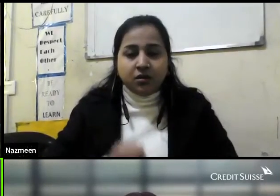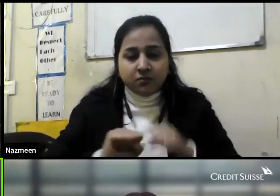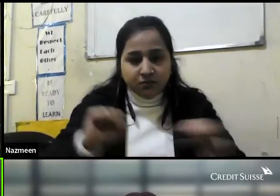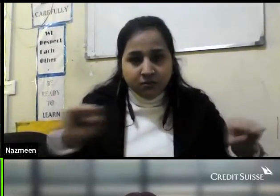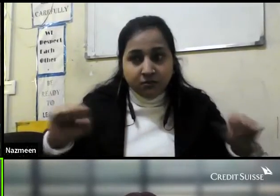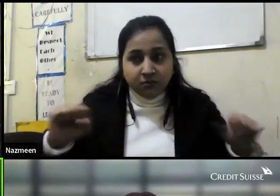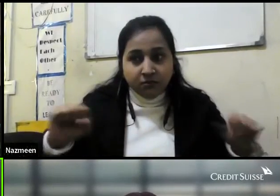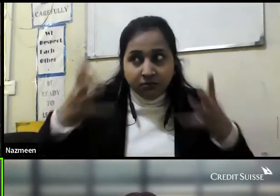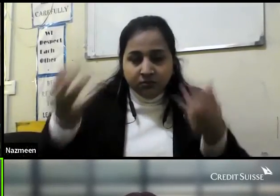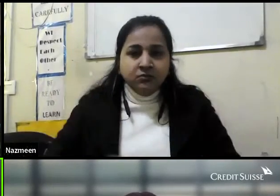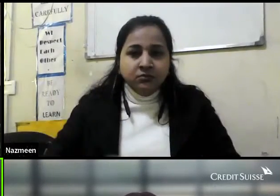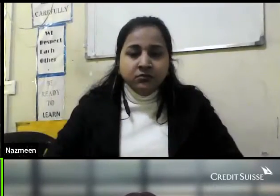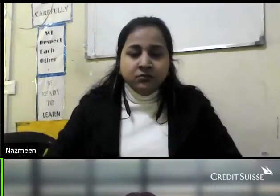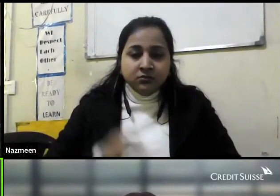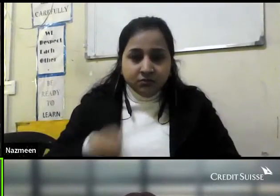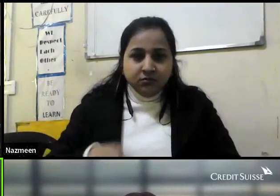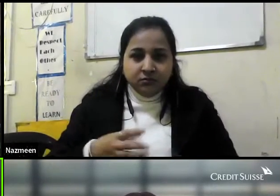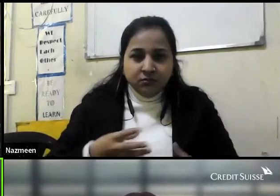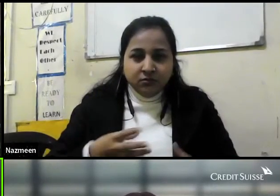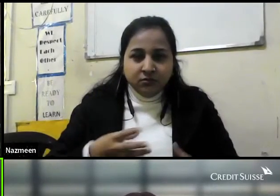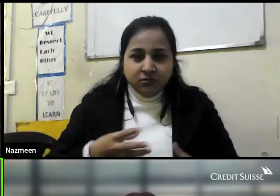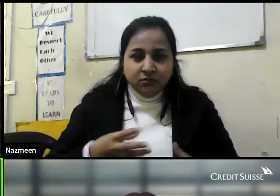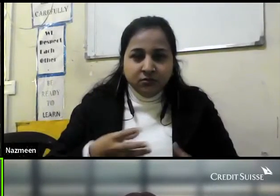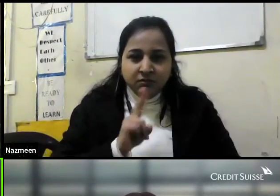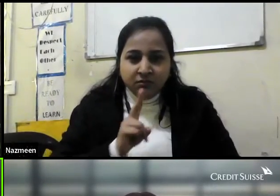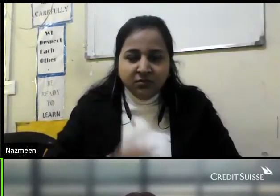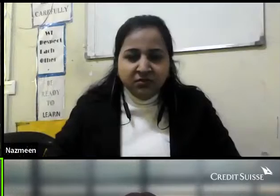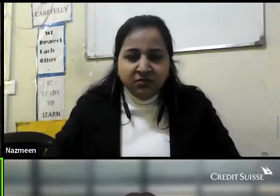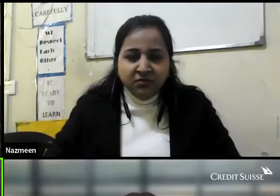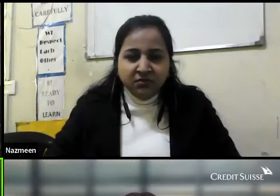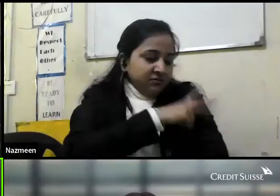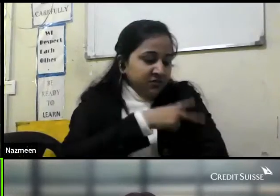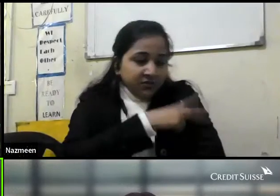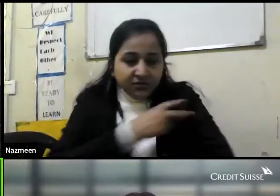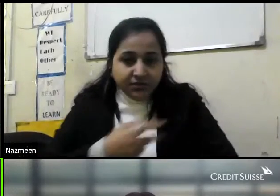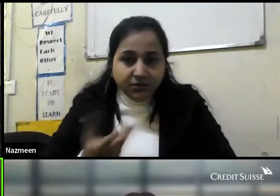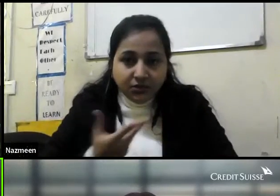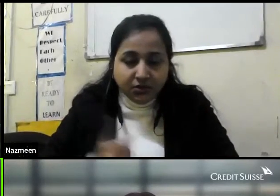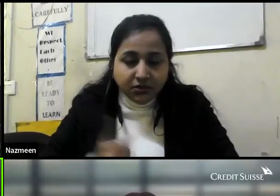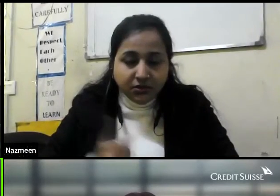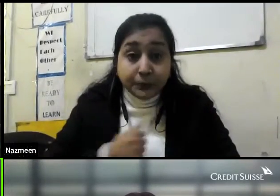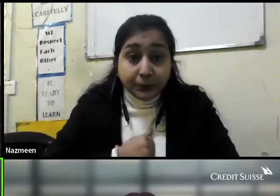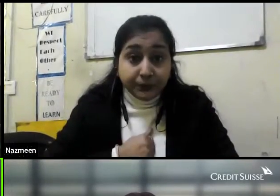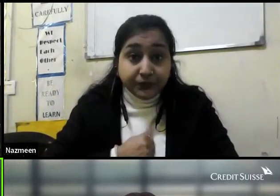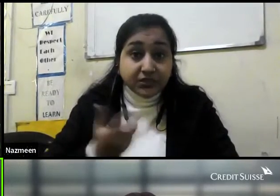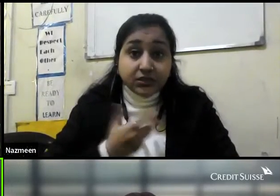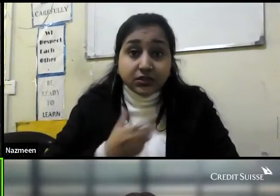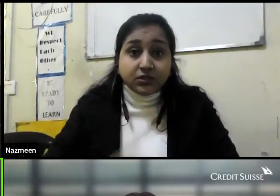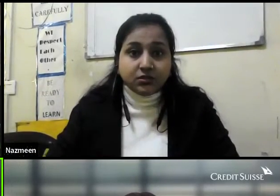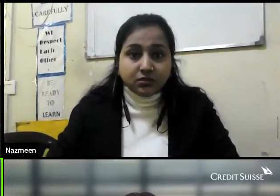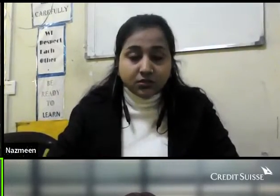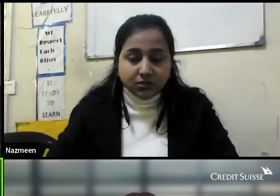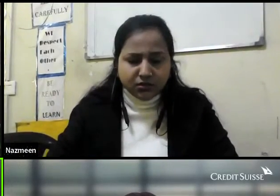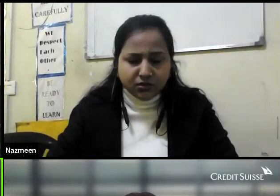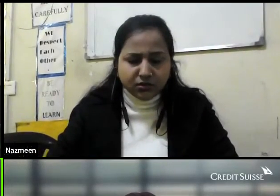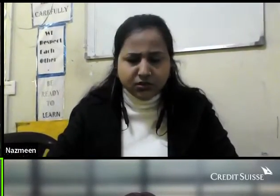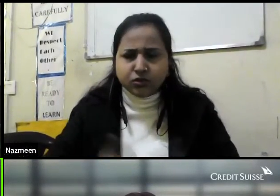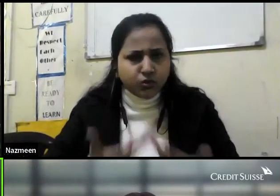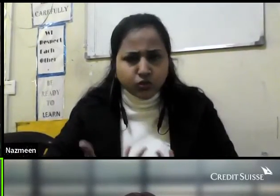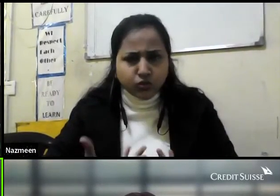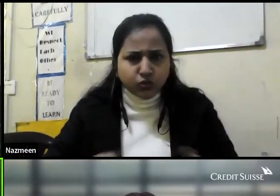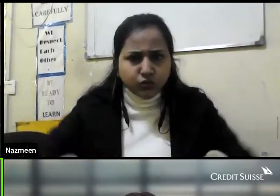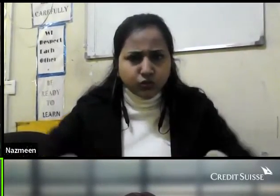So I tried, volunteered. I took up a cause personally in my innings here. Why not, like in a wheelchair